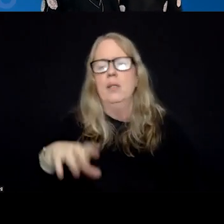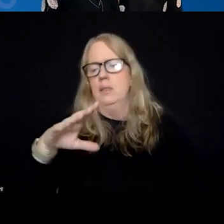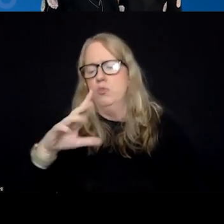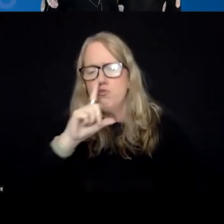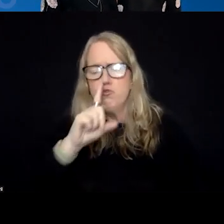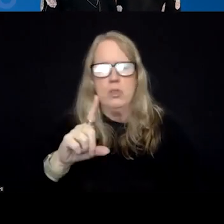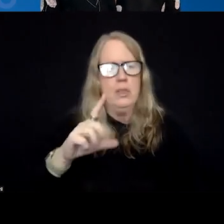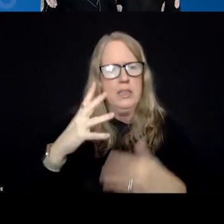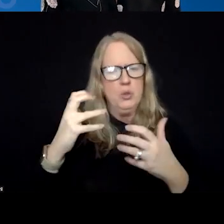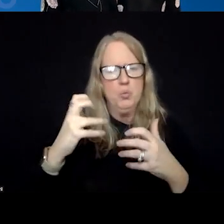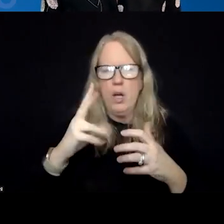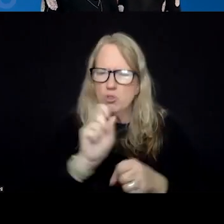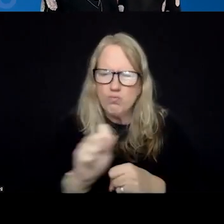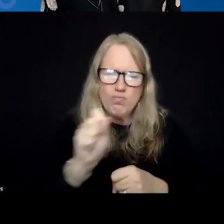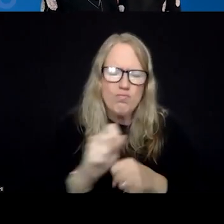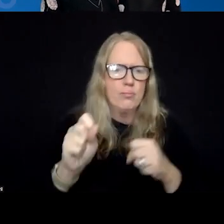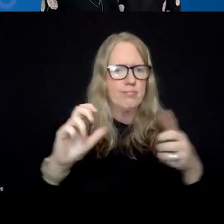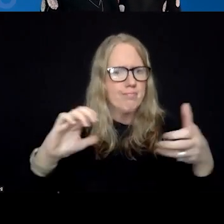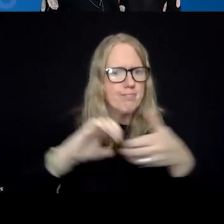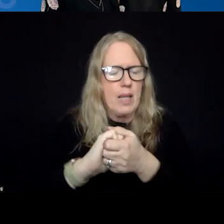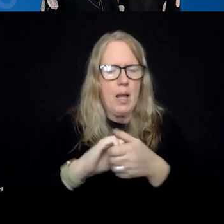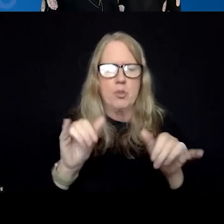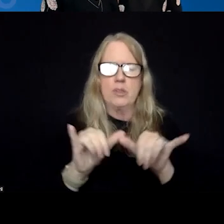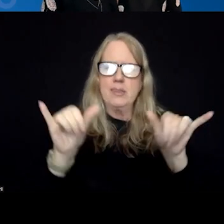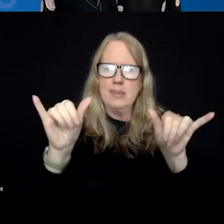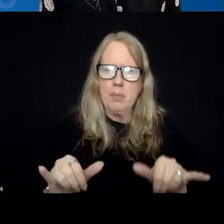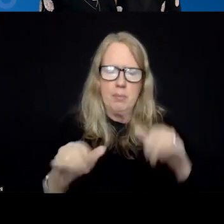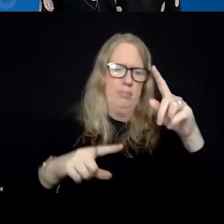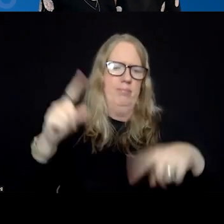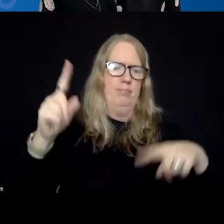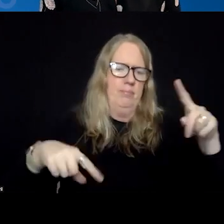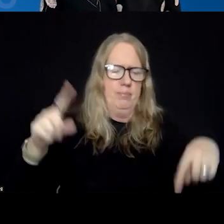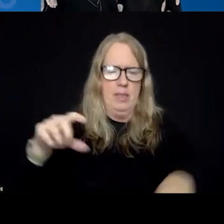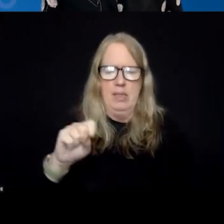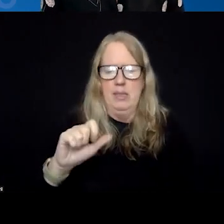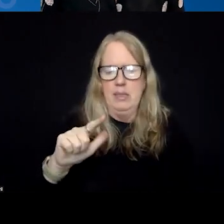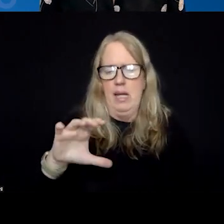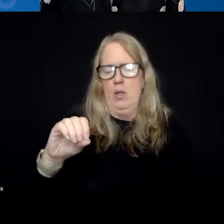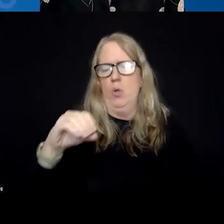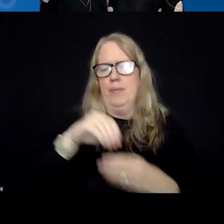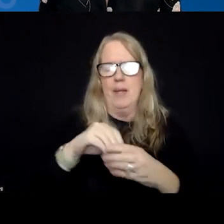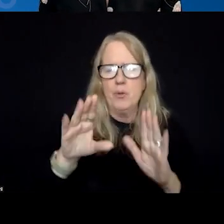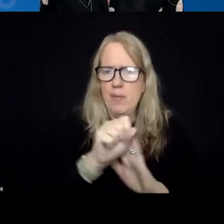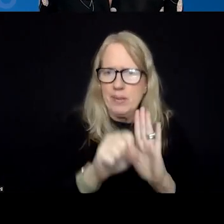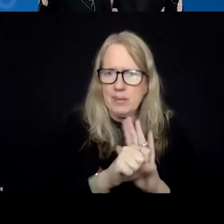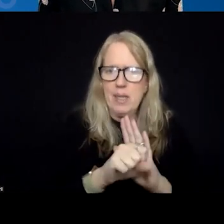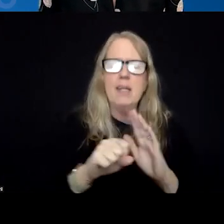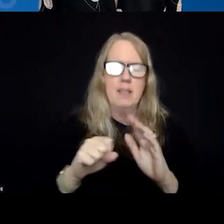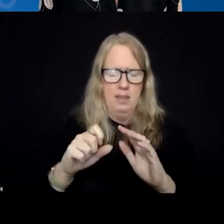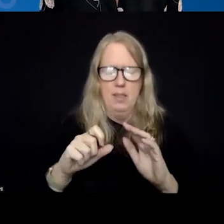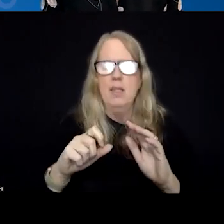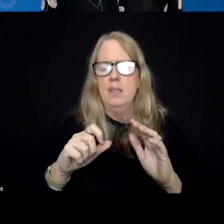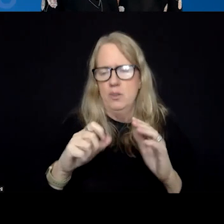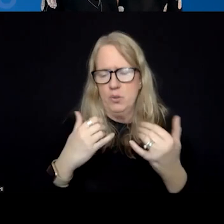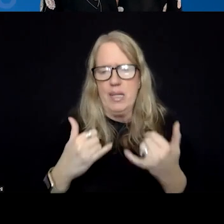end work at building collaborative systems across the various silos that exist within the state. And so we are bringing